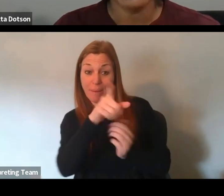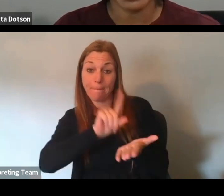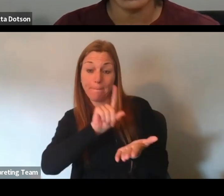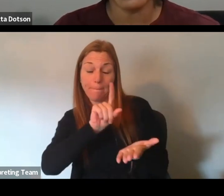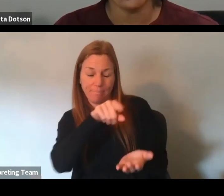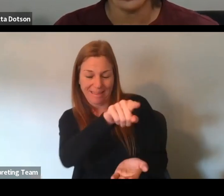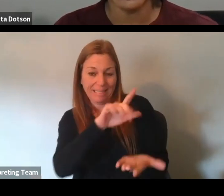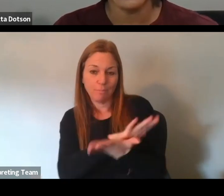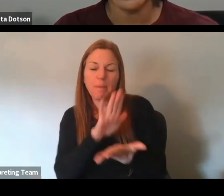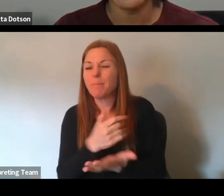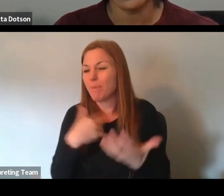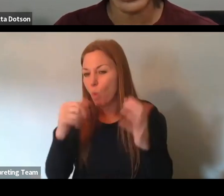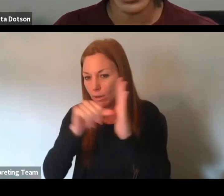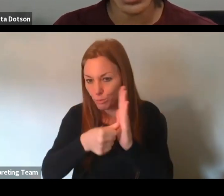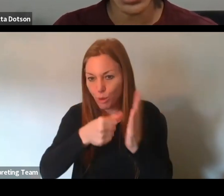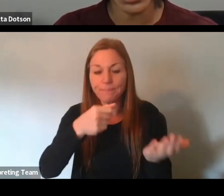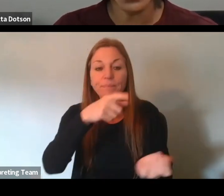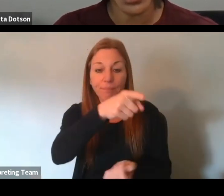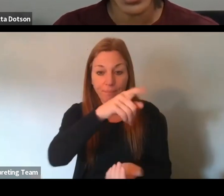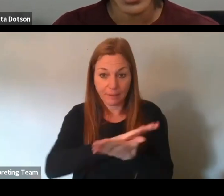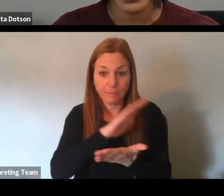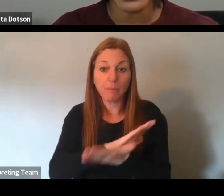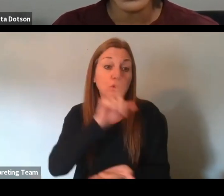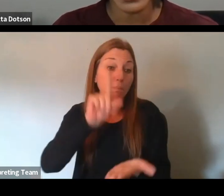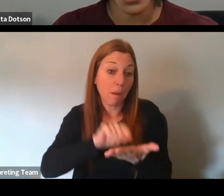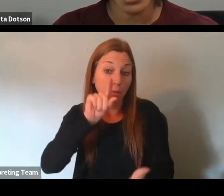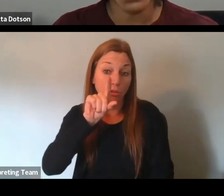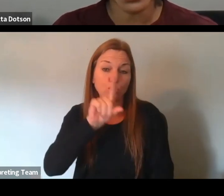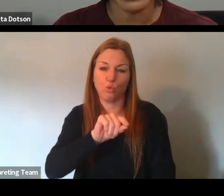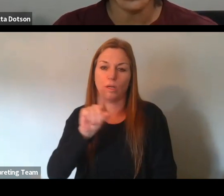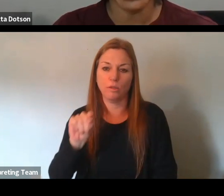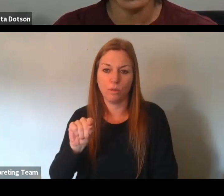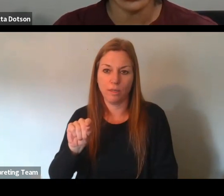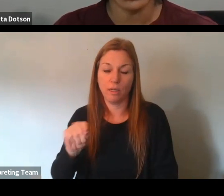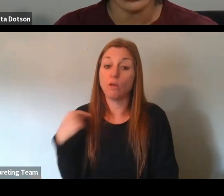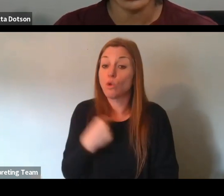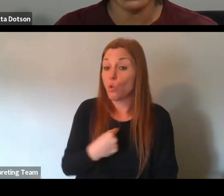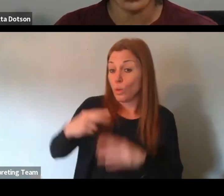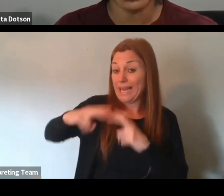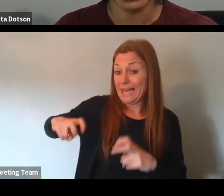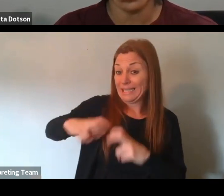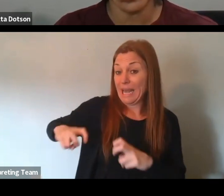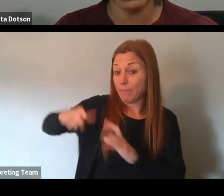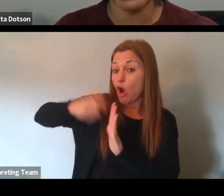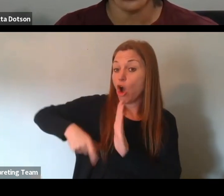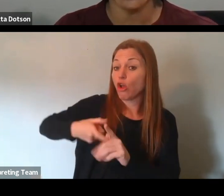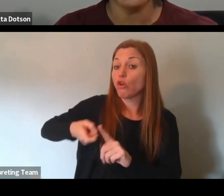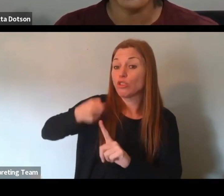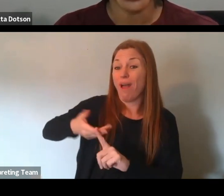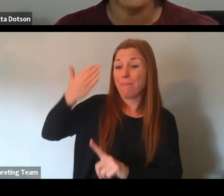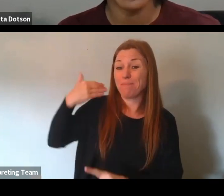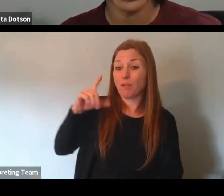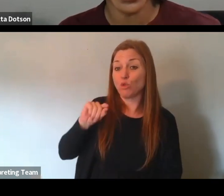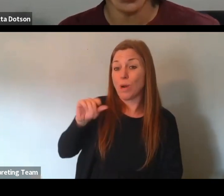examination of articles in different journals from 2018 to 2019. And I say that because I do think that